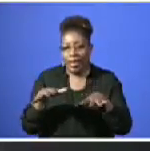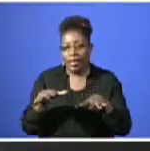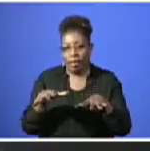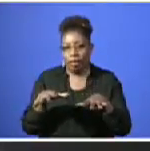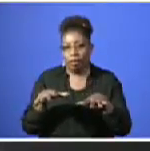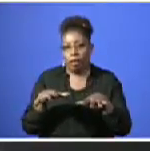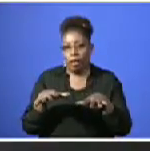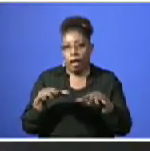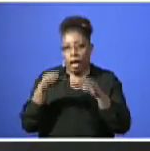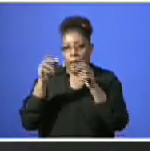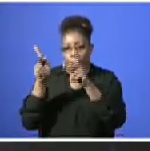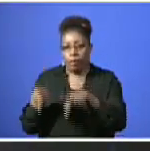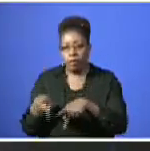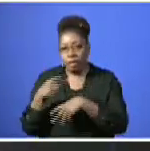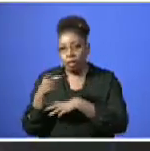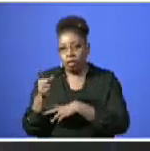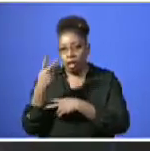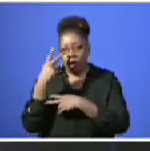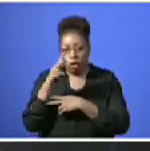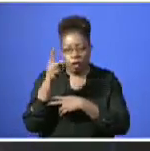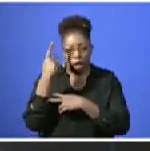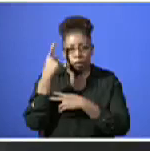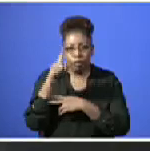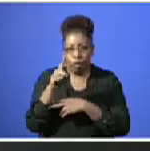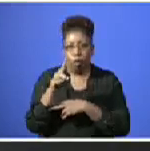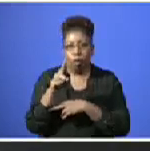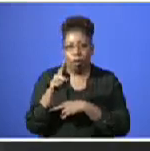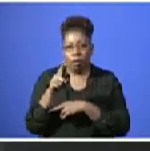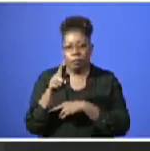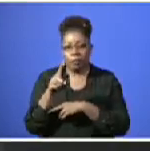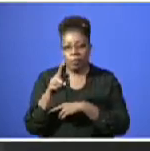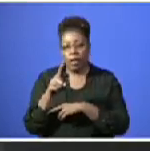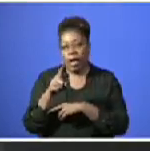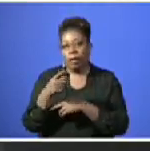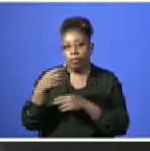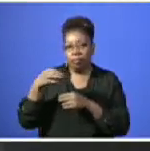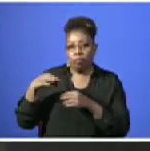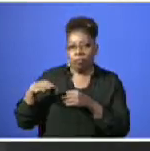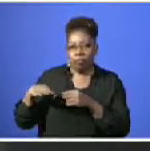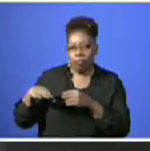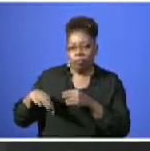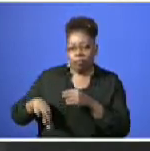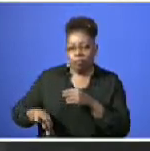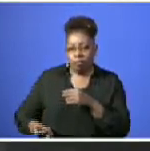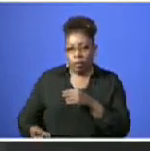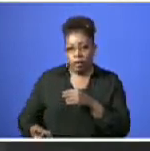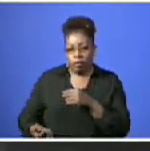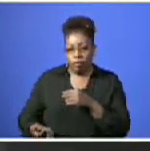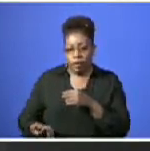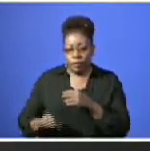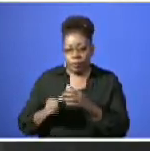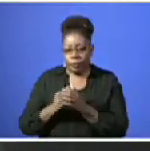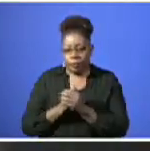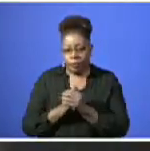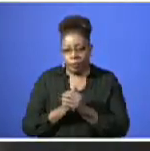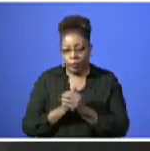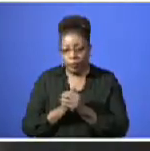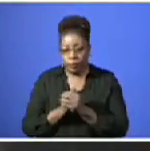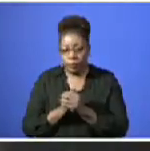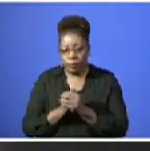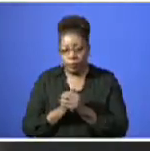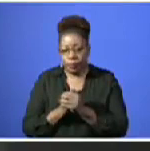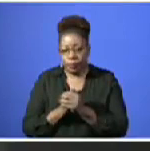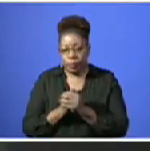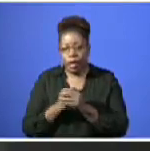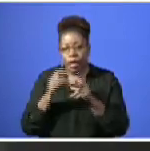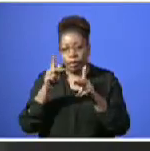economic opportunities, and the Bahamas with 100,000 square miles of water would be a prime location many persons would